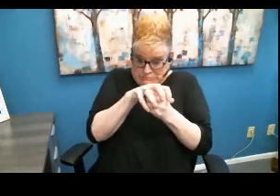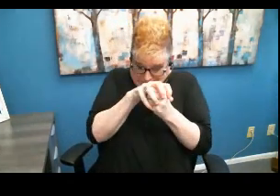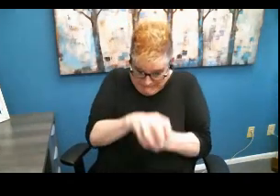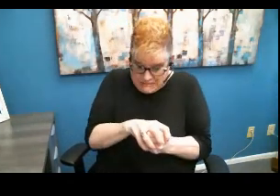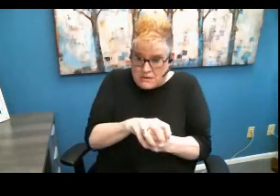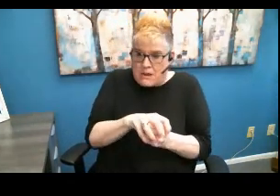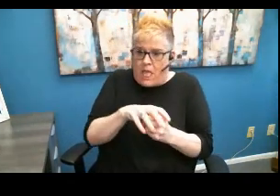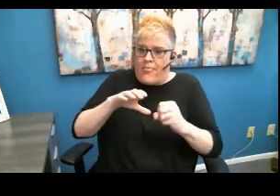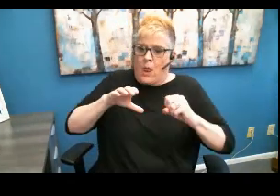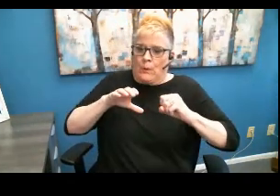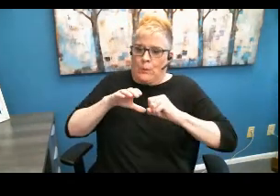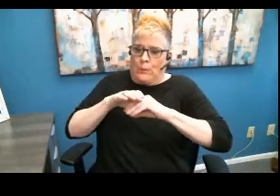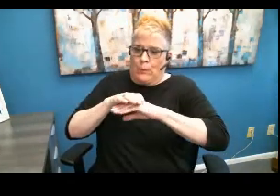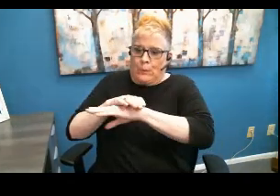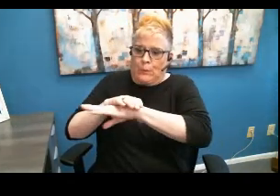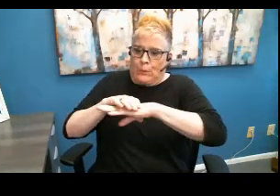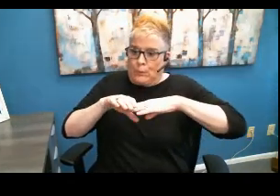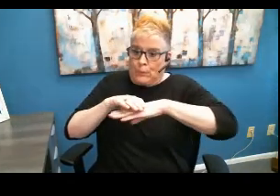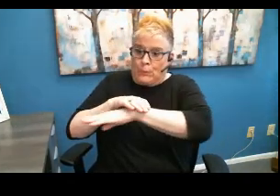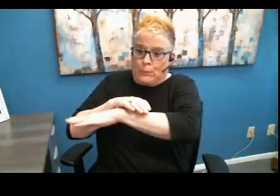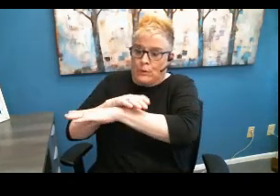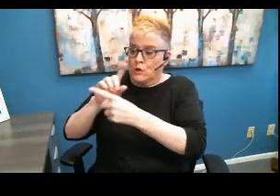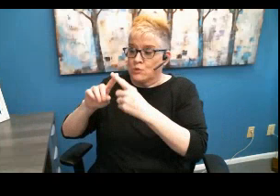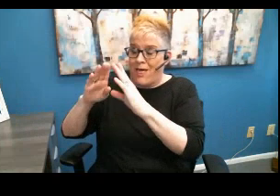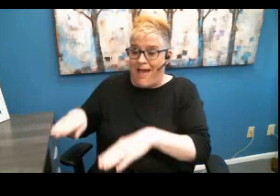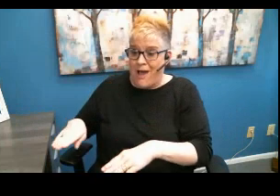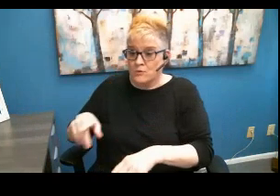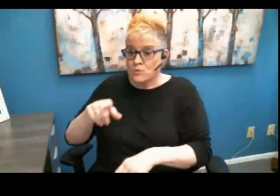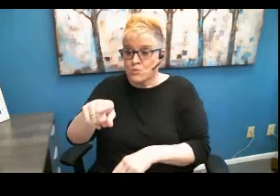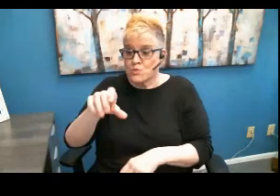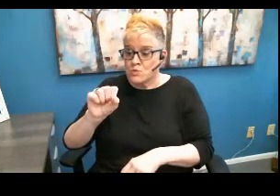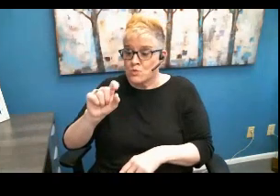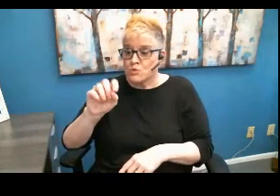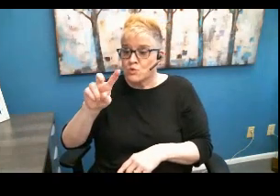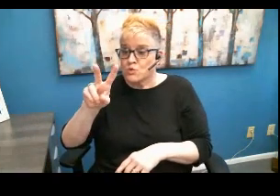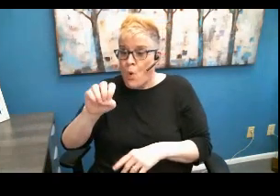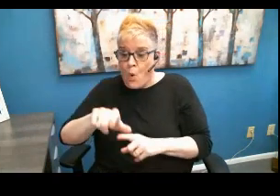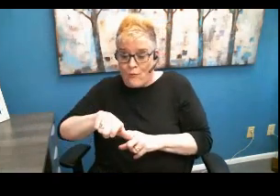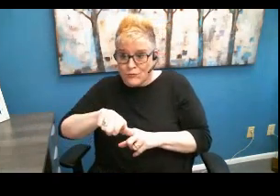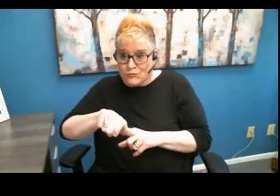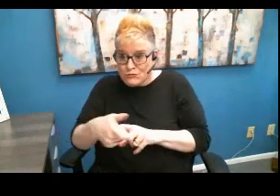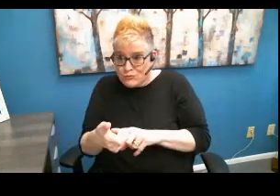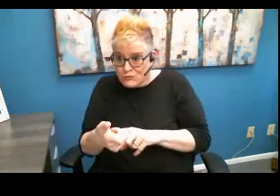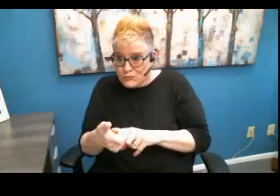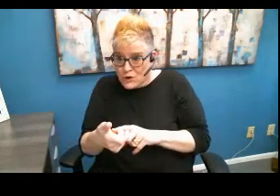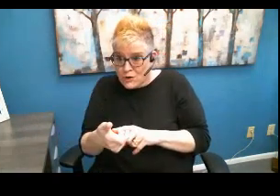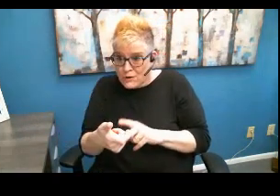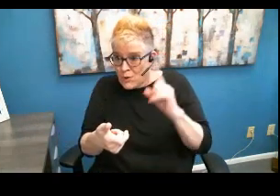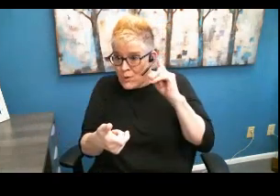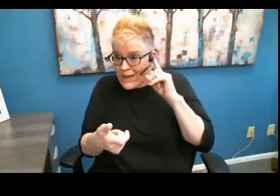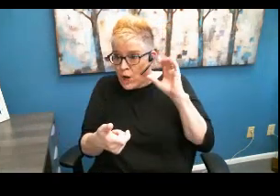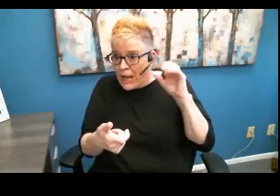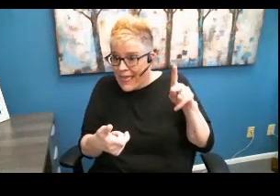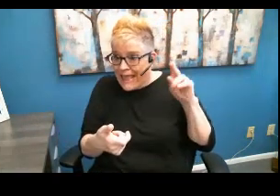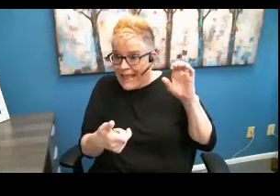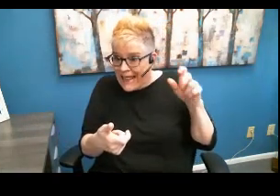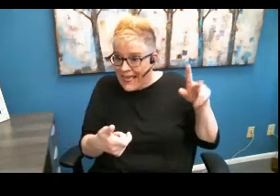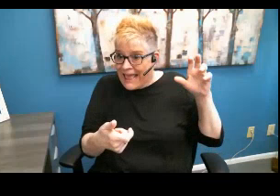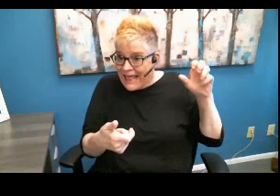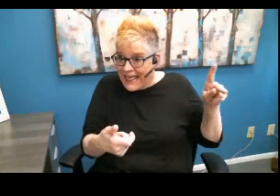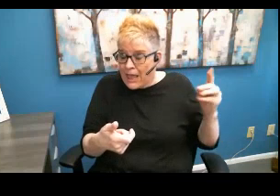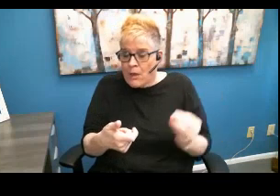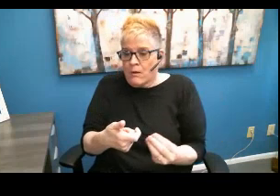So when you turn your stove on, you're basically opening a valve to atmospheric pressure. That's what drives the system to push the gas